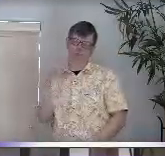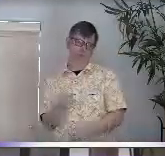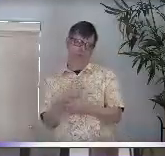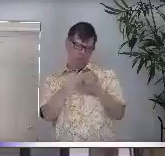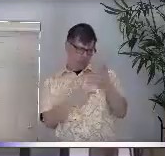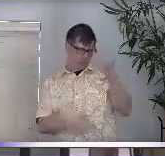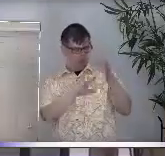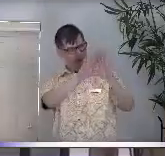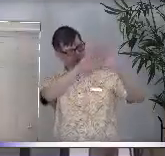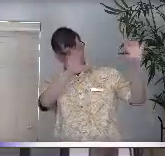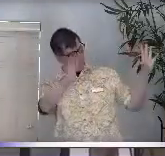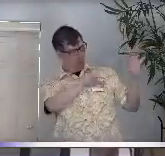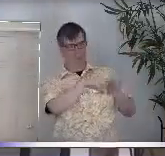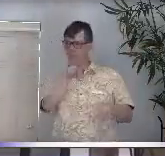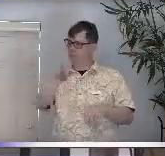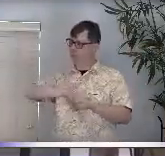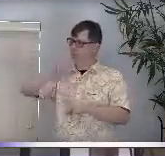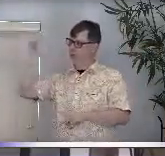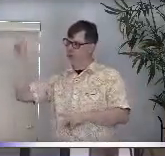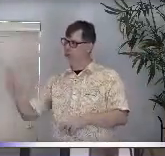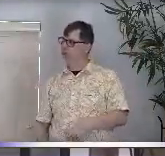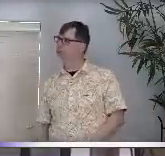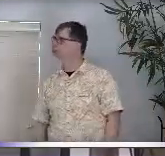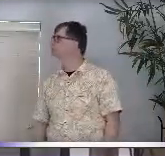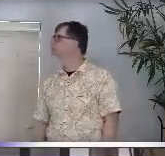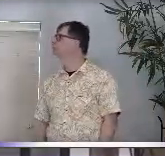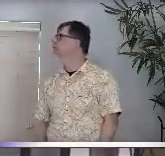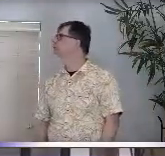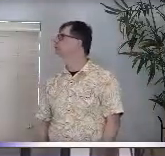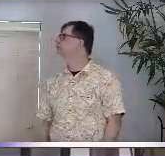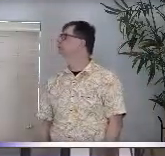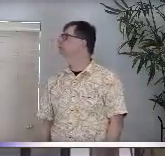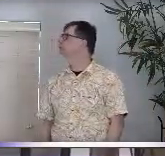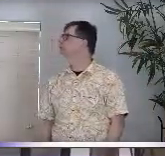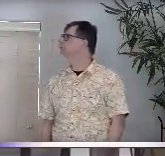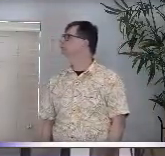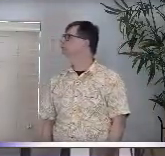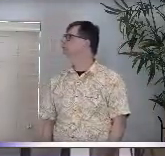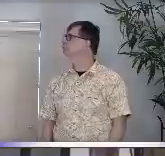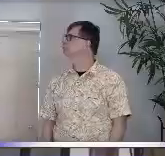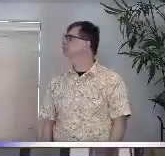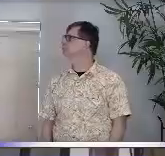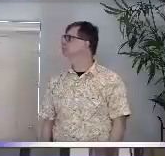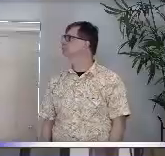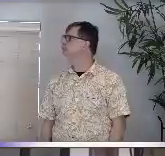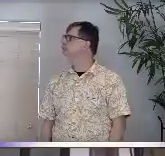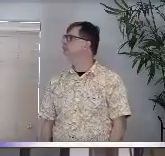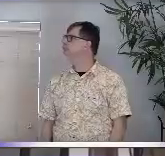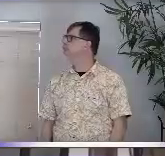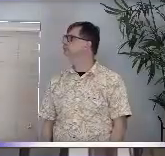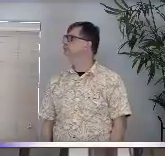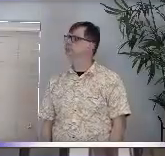driving. And so I'm like, oh, yeah, Arcosante Road. And then I'm driving. I'm like,